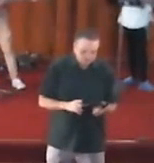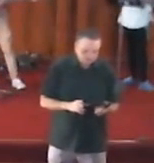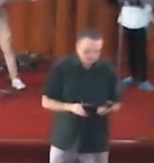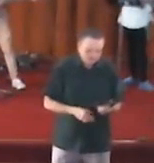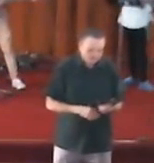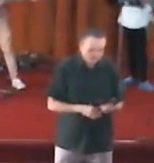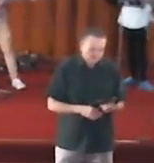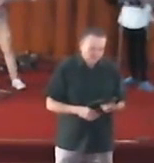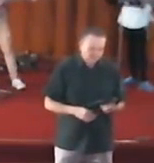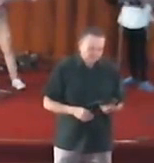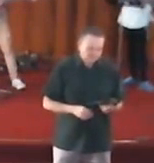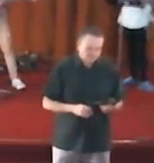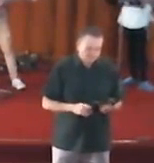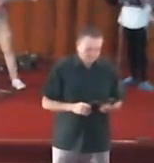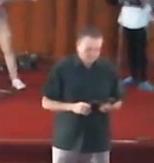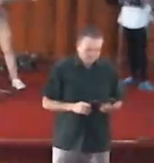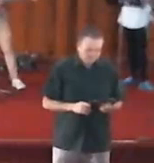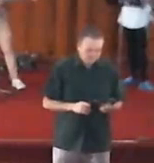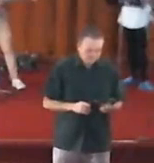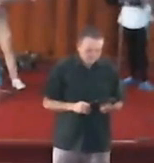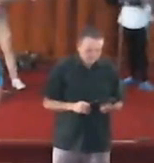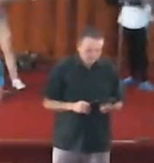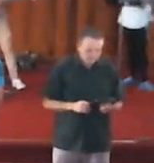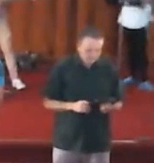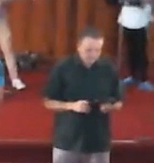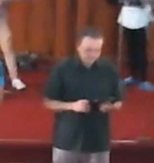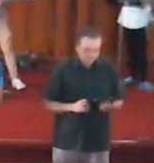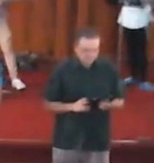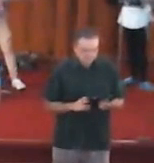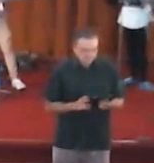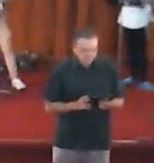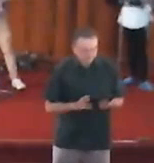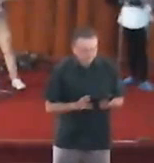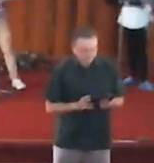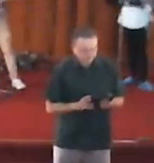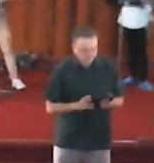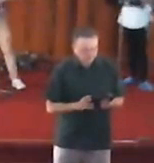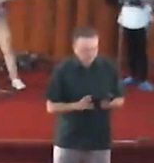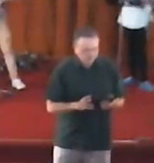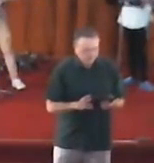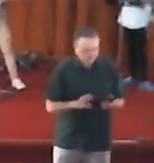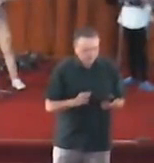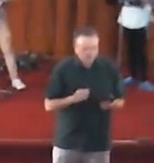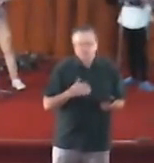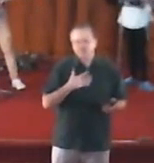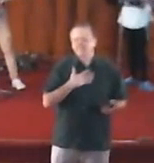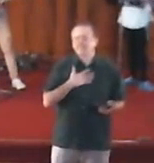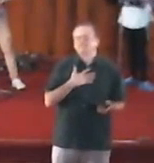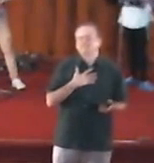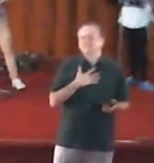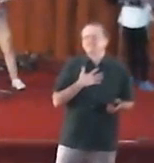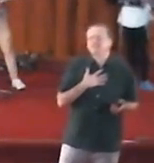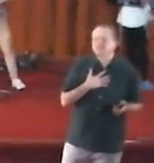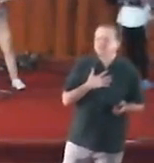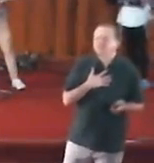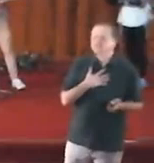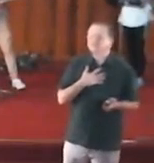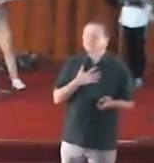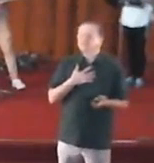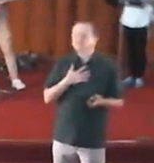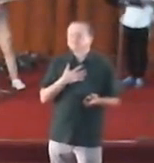manos. You anoint my lips, my mind, my heart, my hands. Tú me das